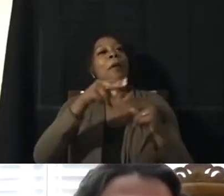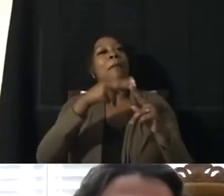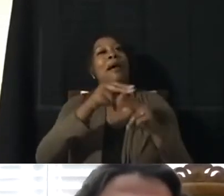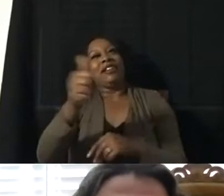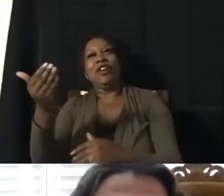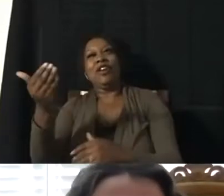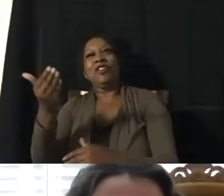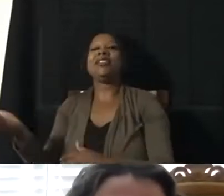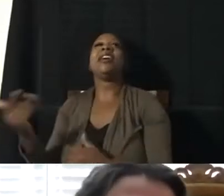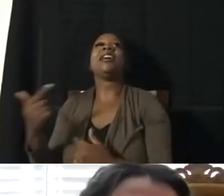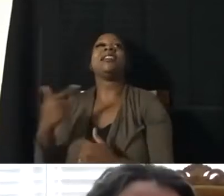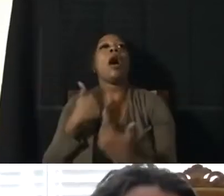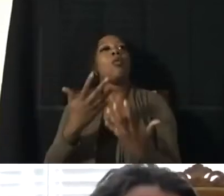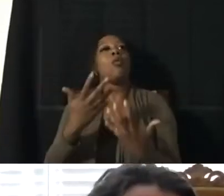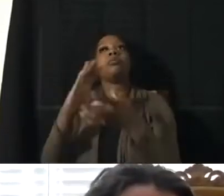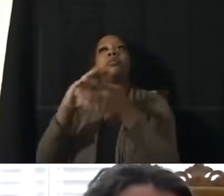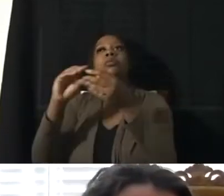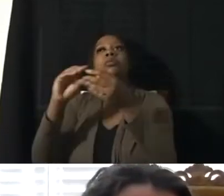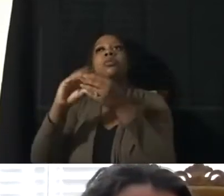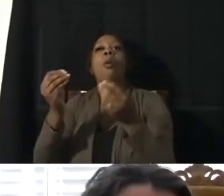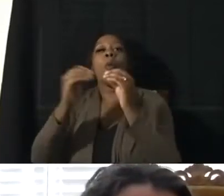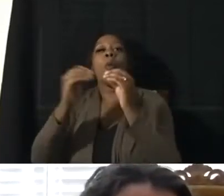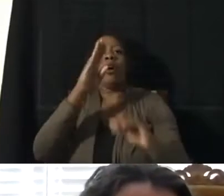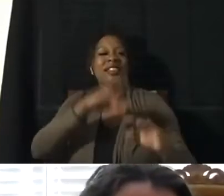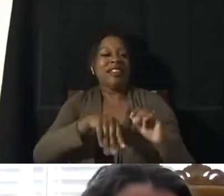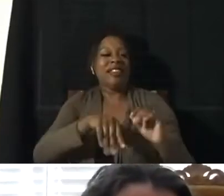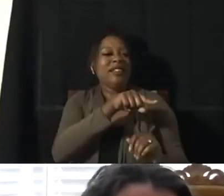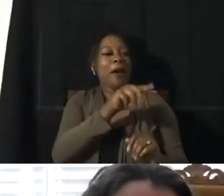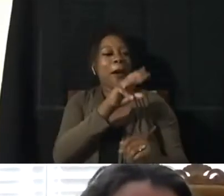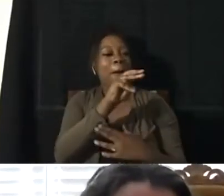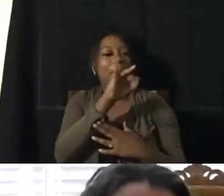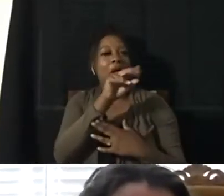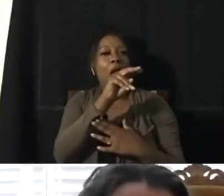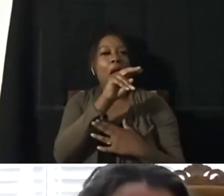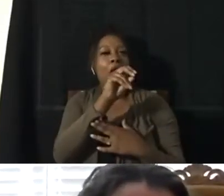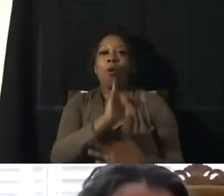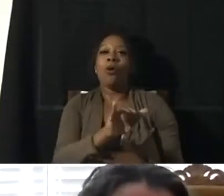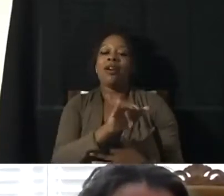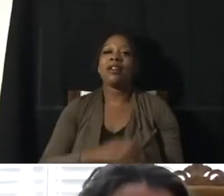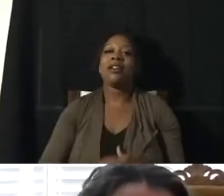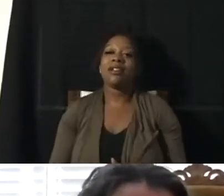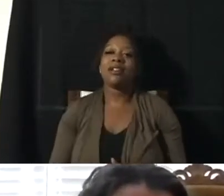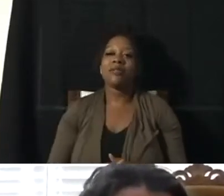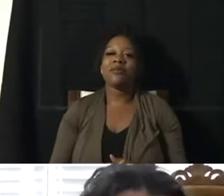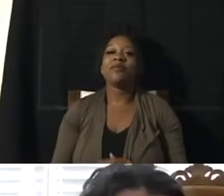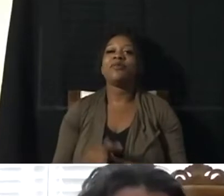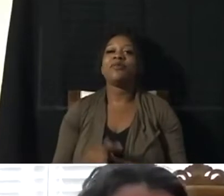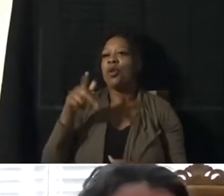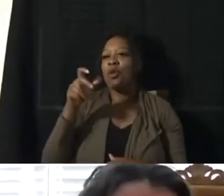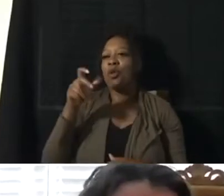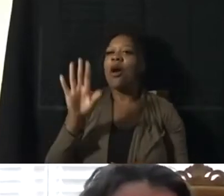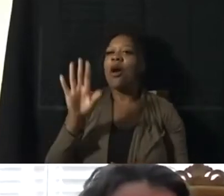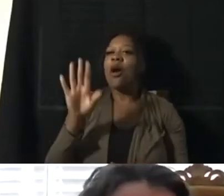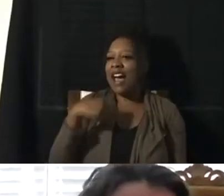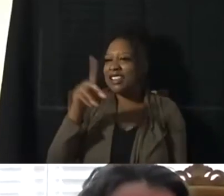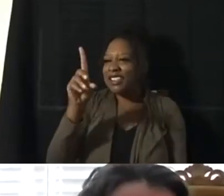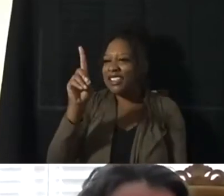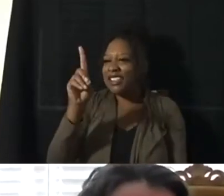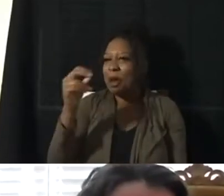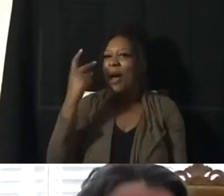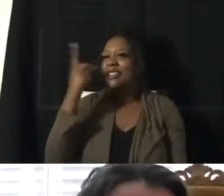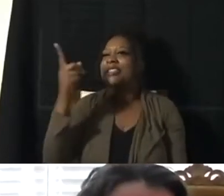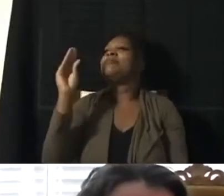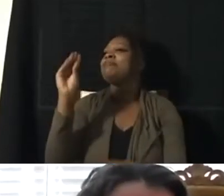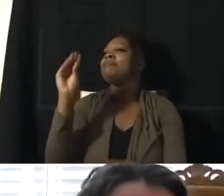just being a minority. Dino, I see you nodding there. Did you want to add something? Oh yeah, I mean, I